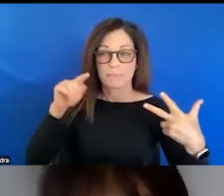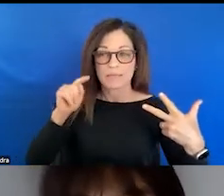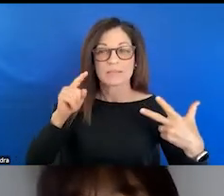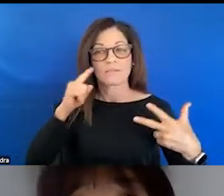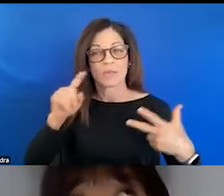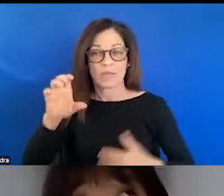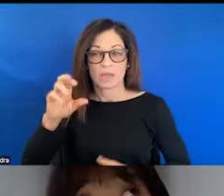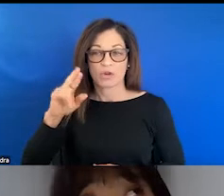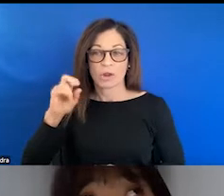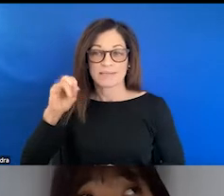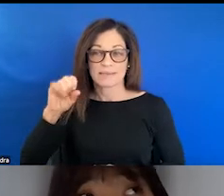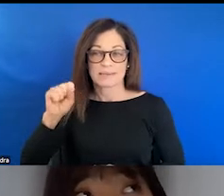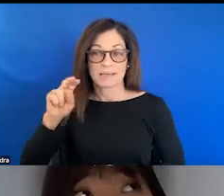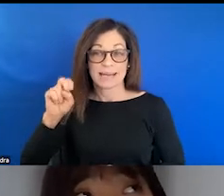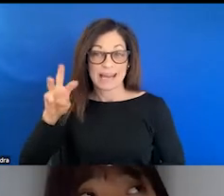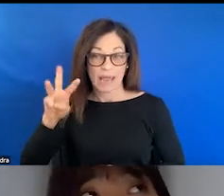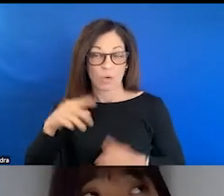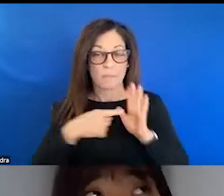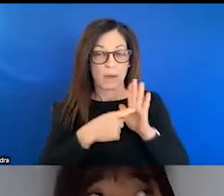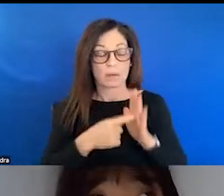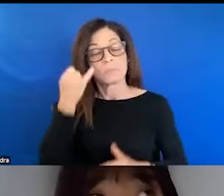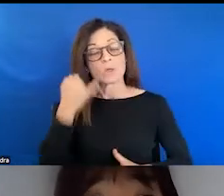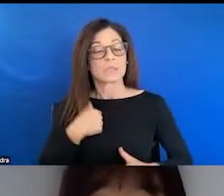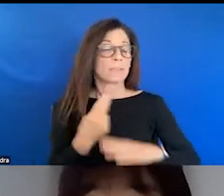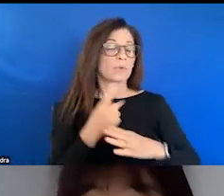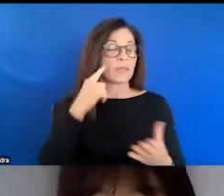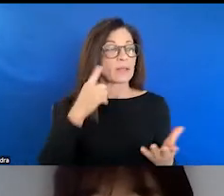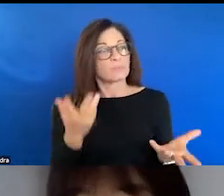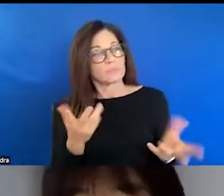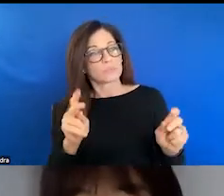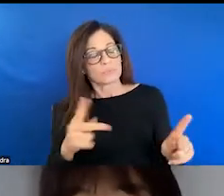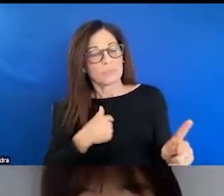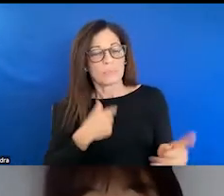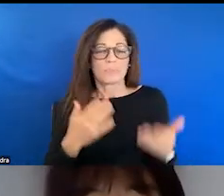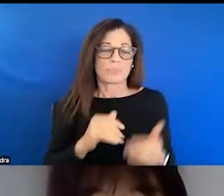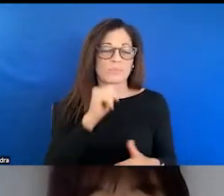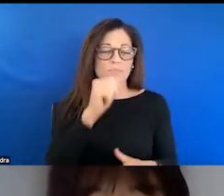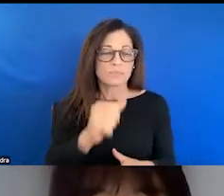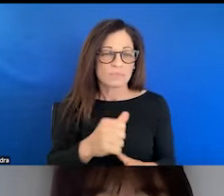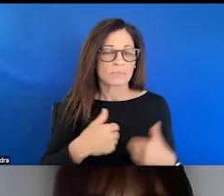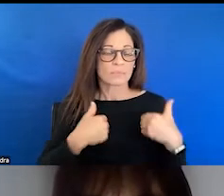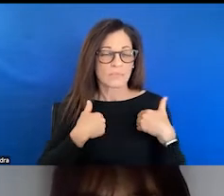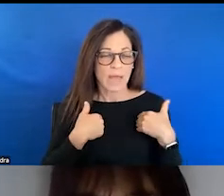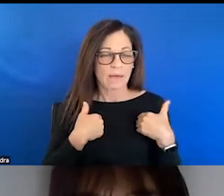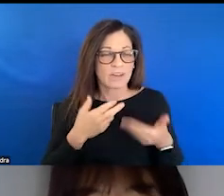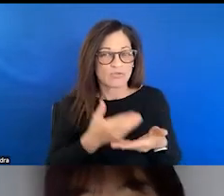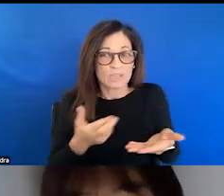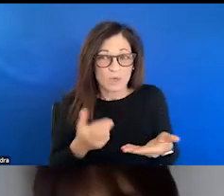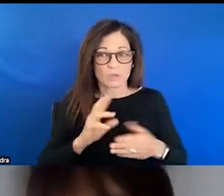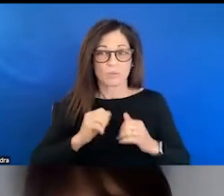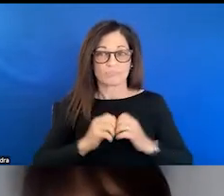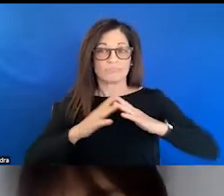model. And then let's say if I were a user who thinks, okay, like I probably don't have the resources to implement